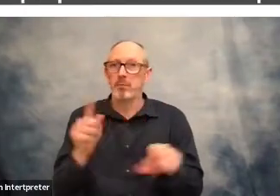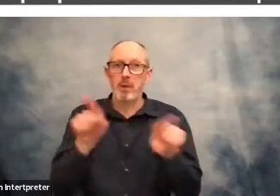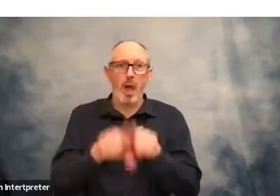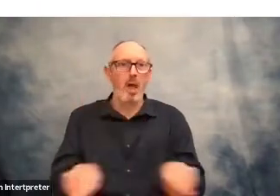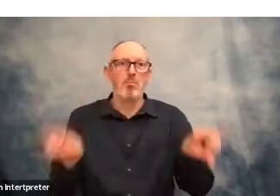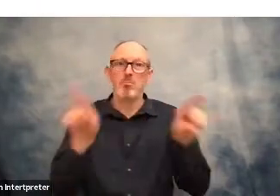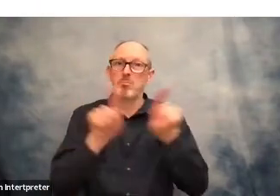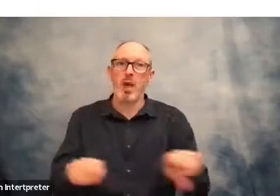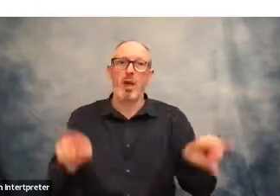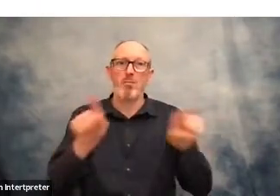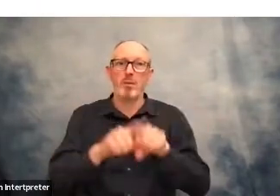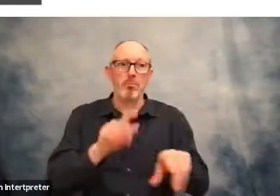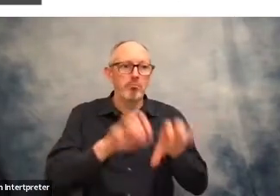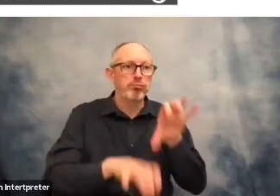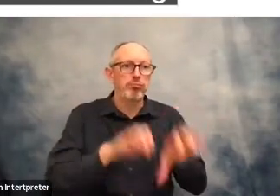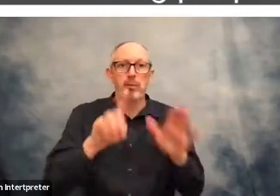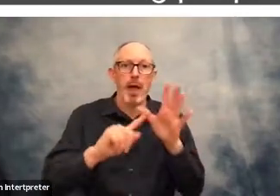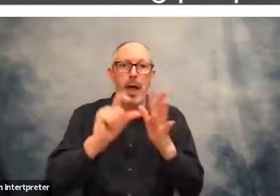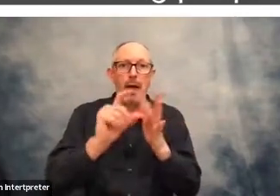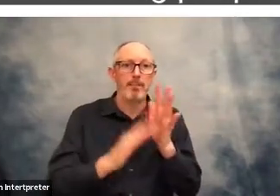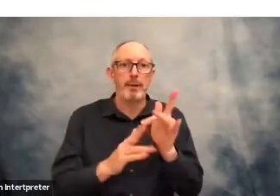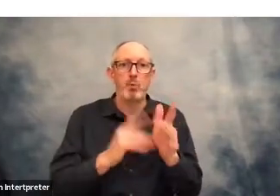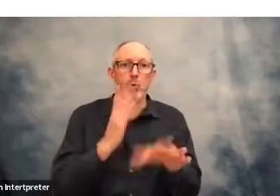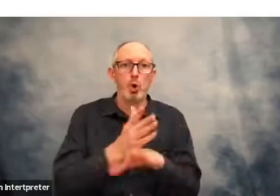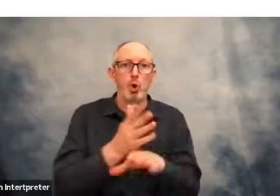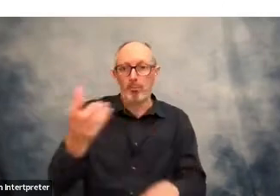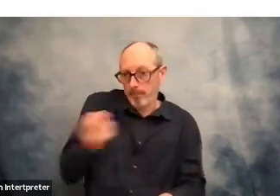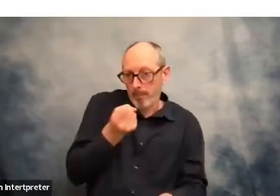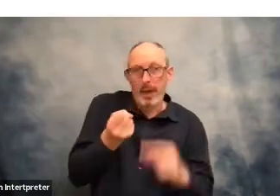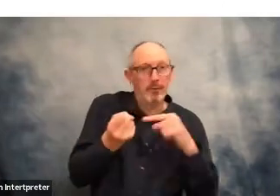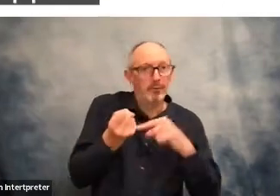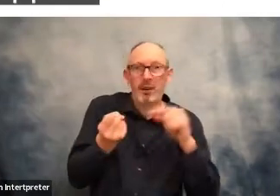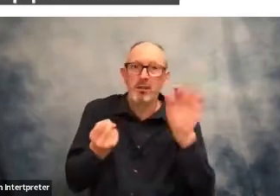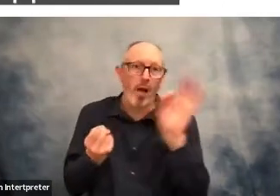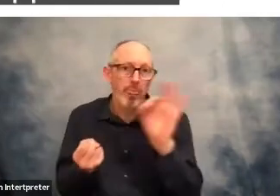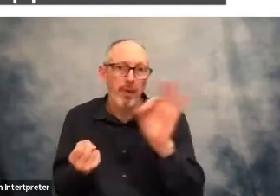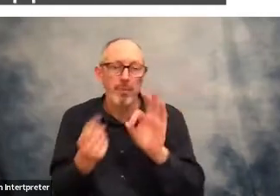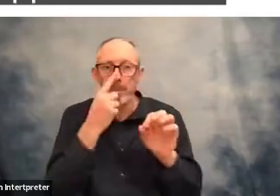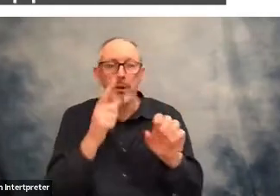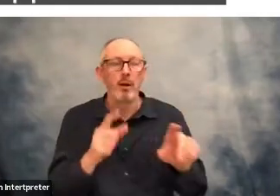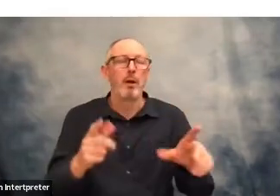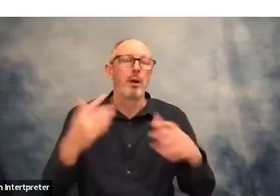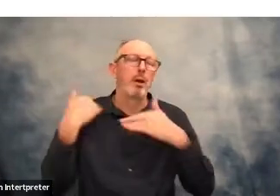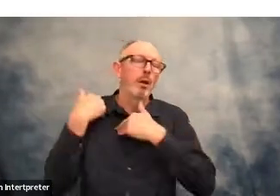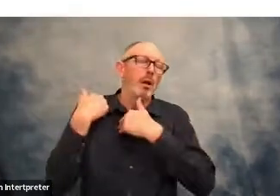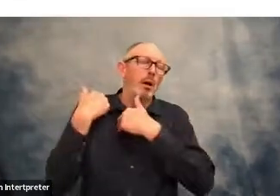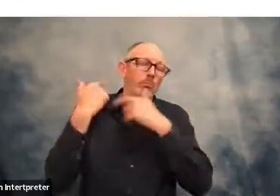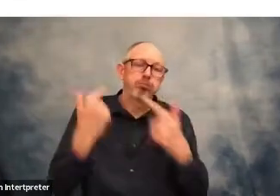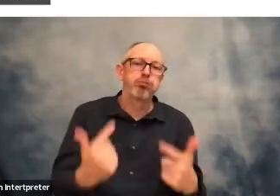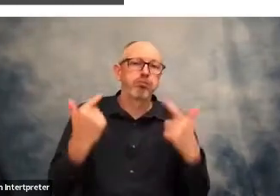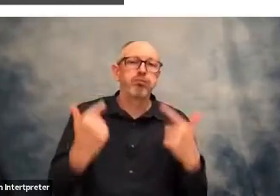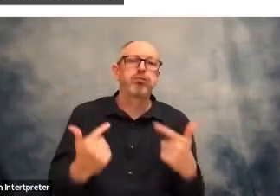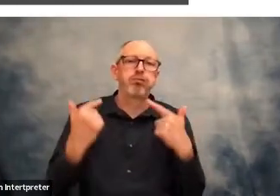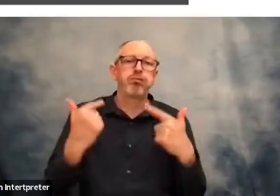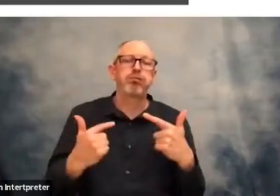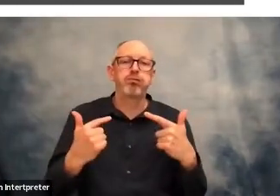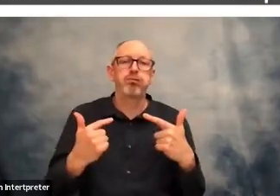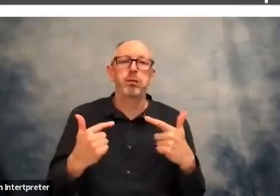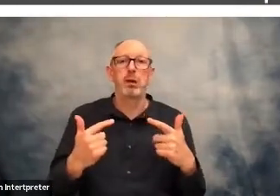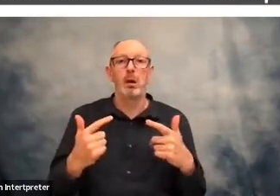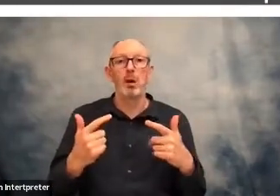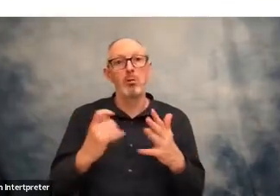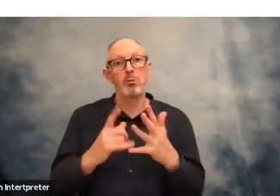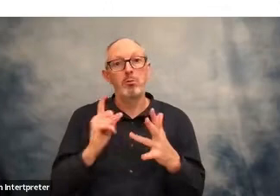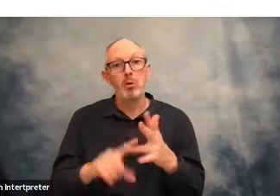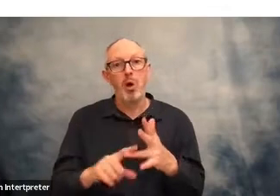unpaid. It never stops. And it's breaking people who care. So I built Support Note AI. Workers speak their shift into the